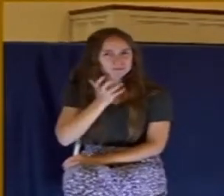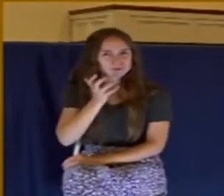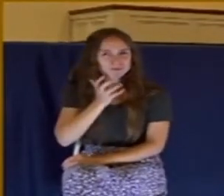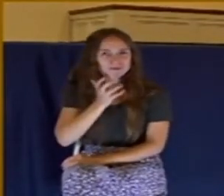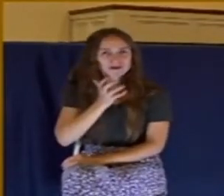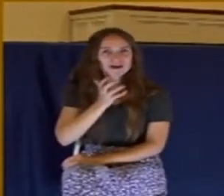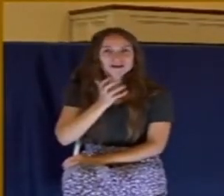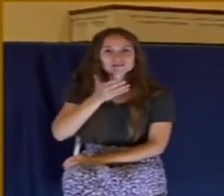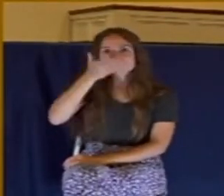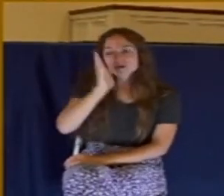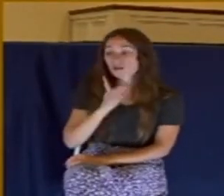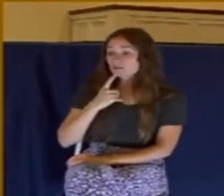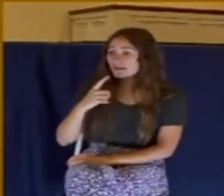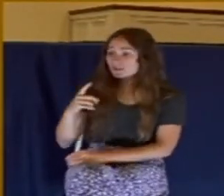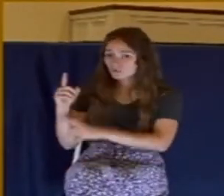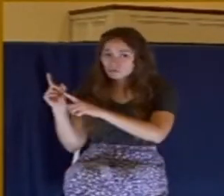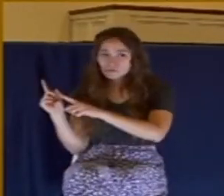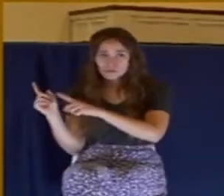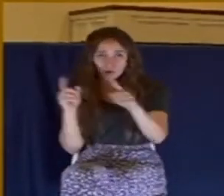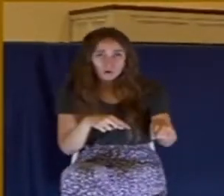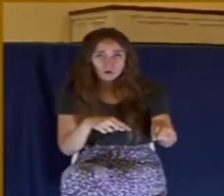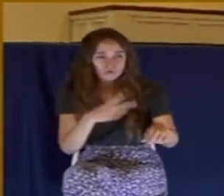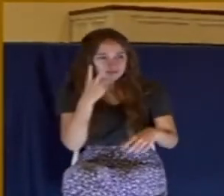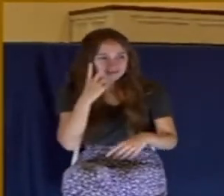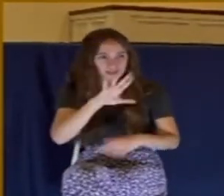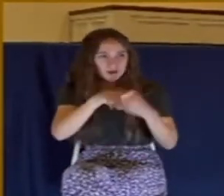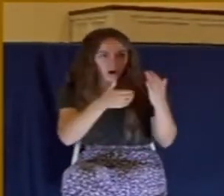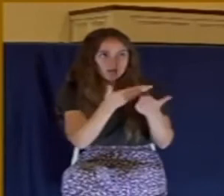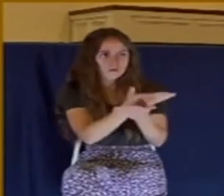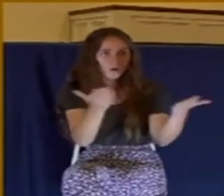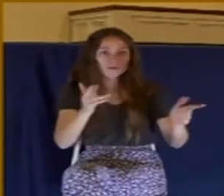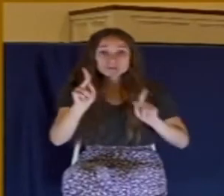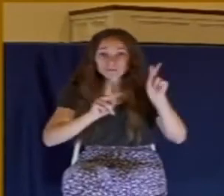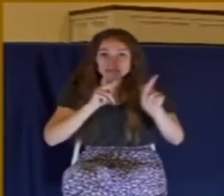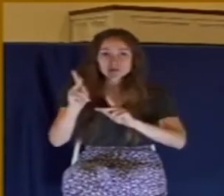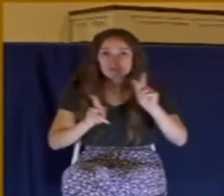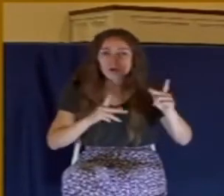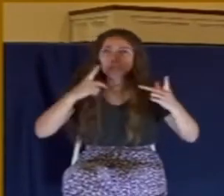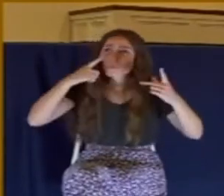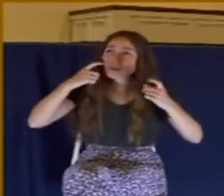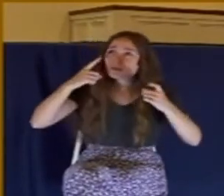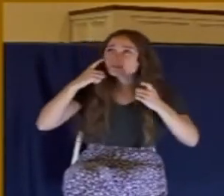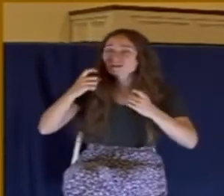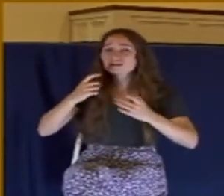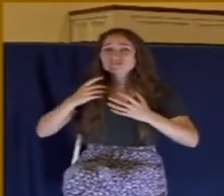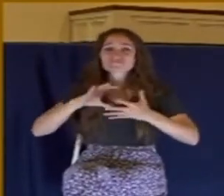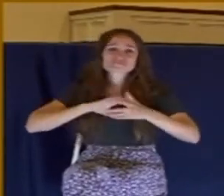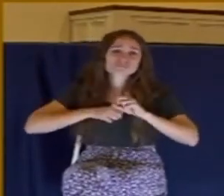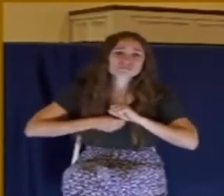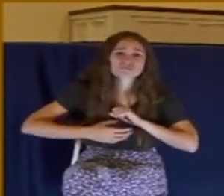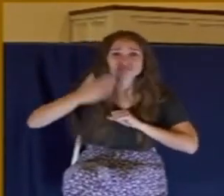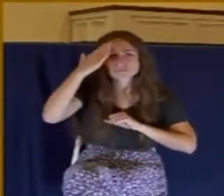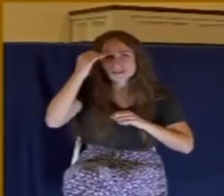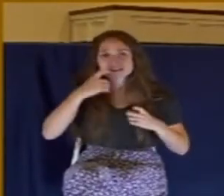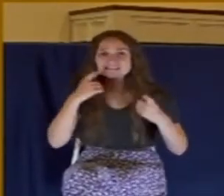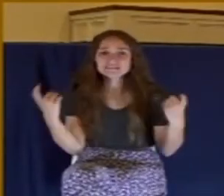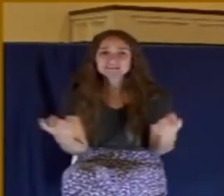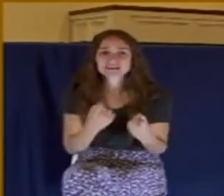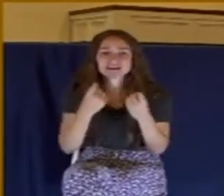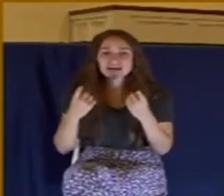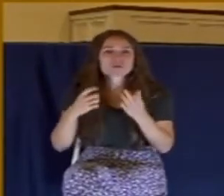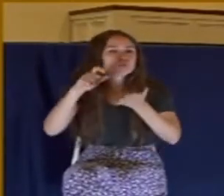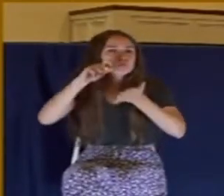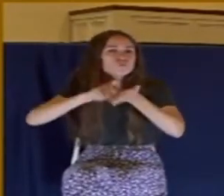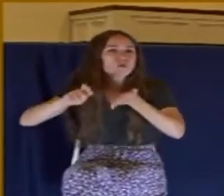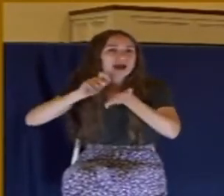the sins, put a cross on their head. It's interesting to me that thousands of years before the cross became a symbol of Christianity,